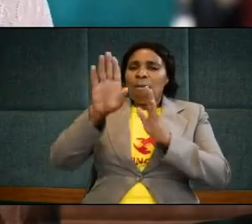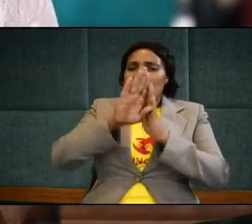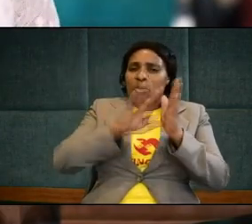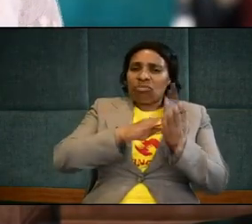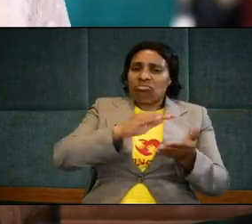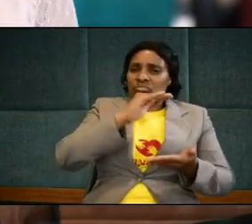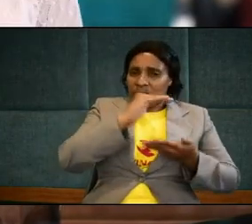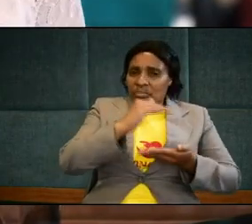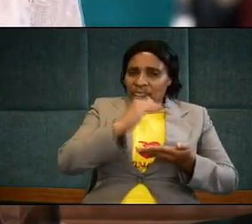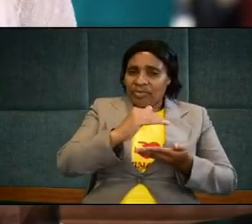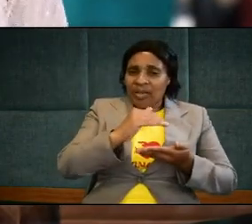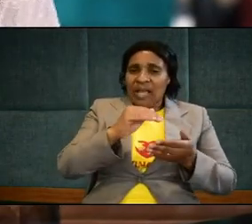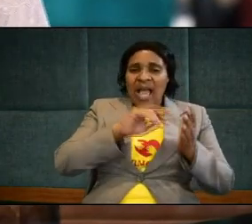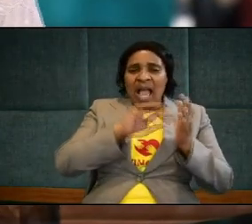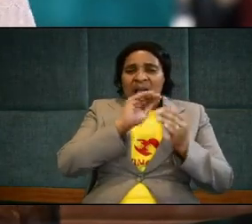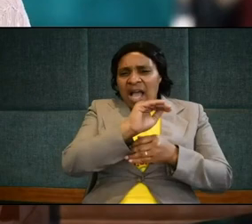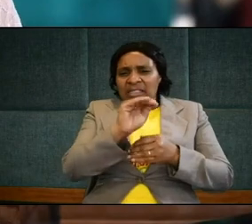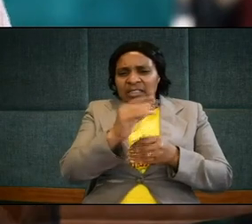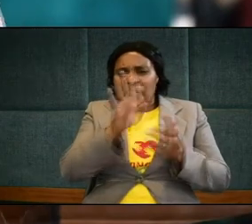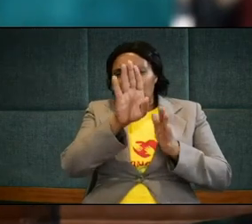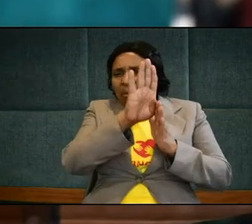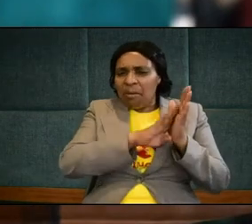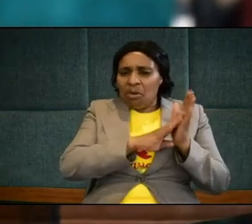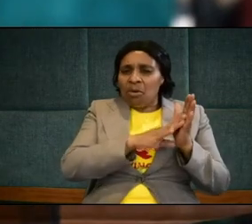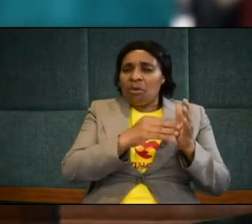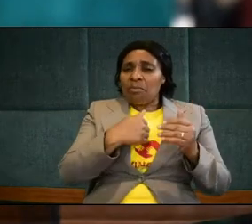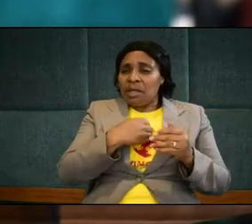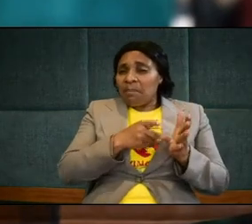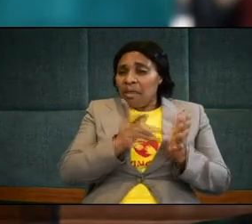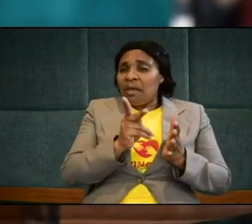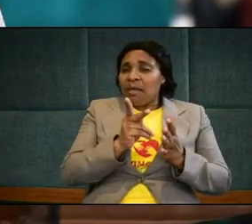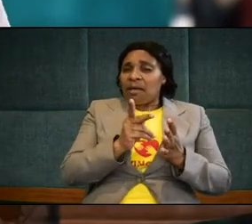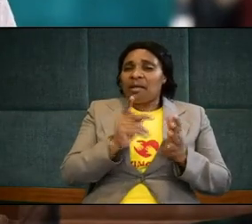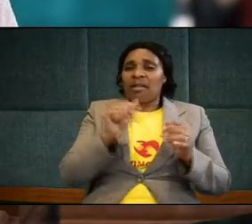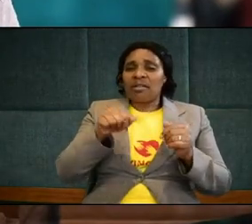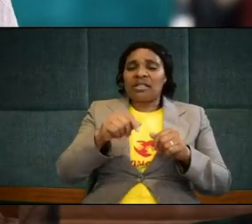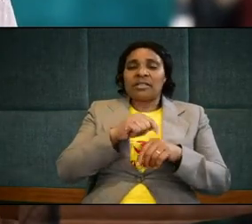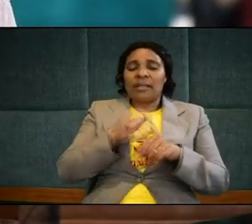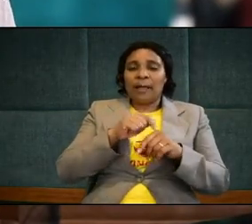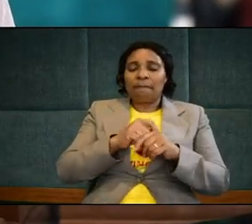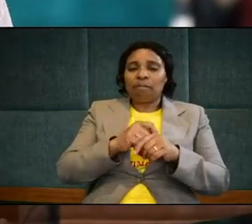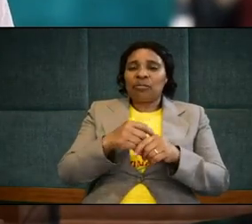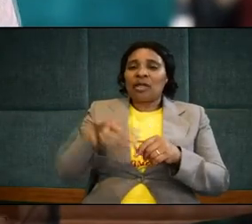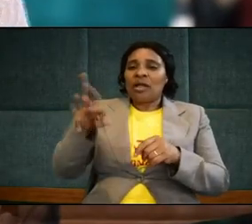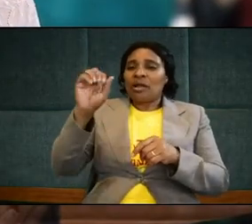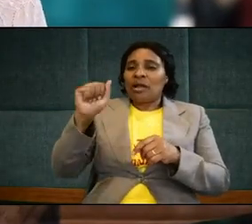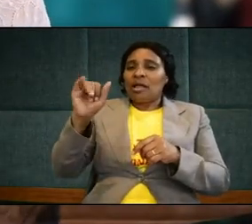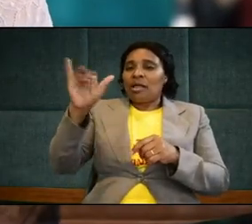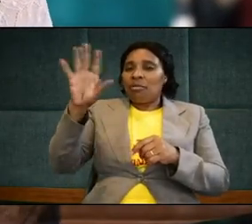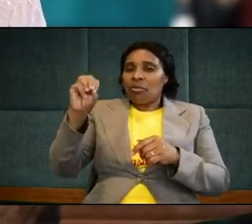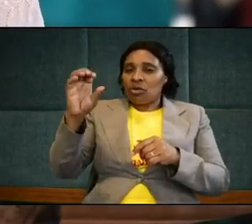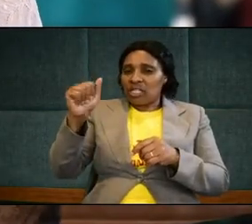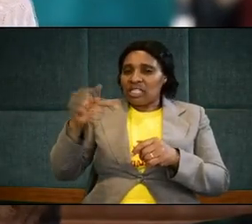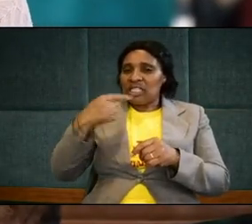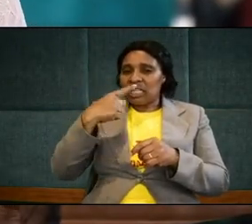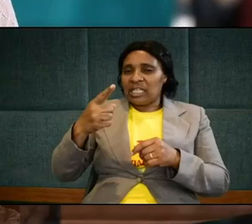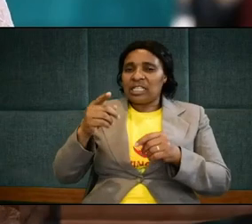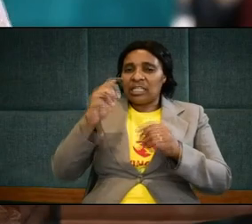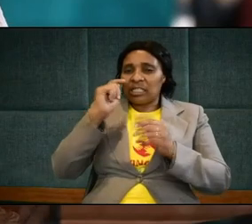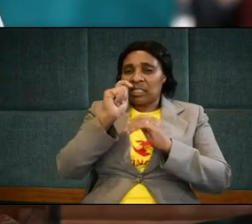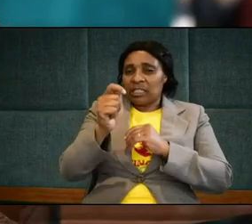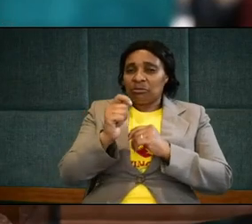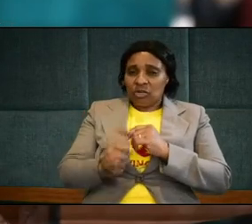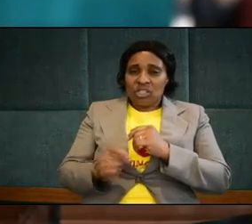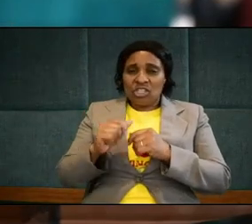would say, "Is that a Bible? How much is it? Can I buy it?" And in those times, God, Ramos uses that as testimony, saying, "Those aren't